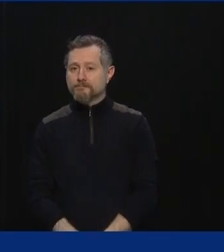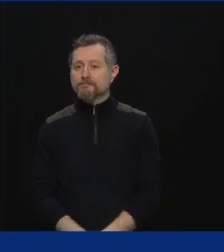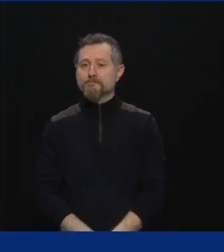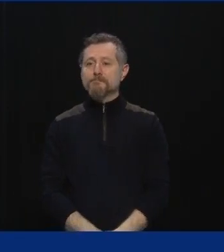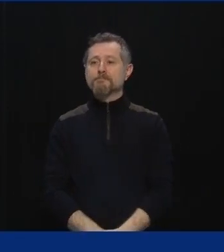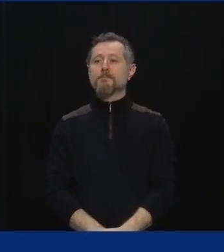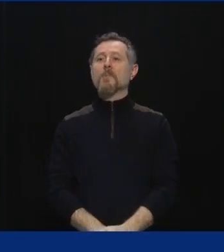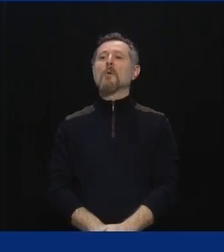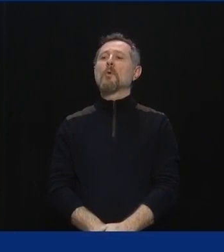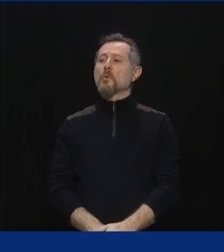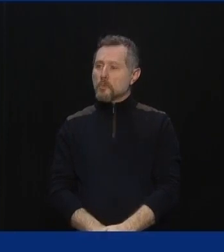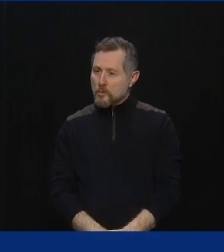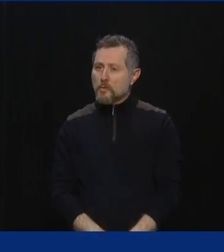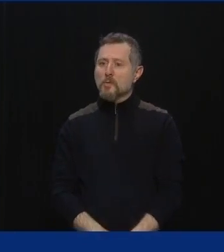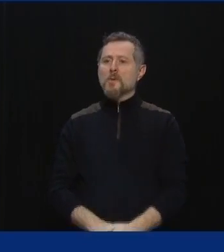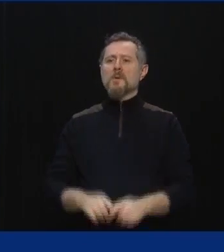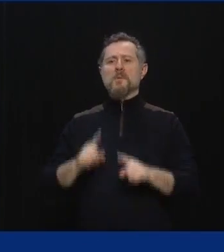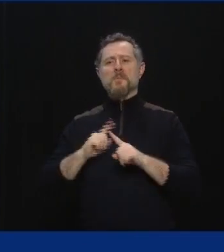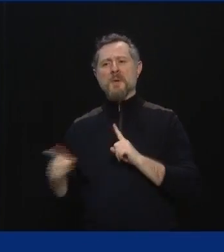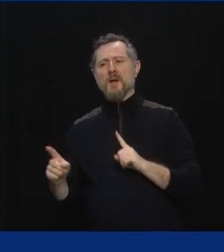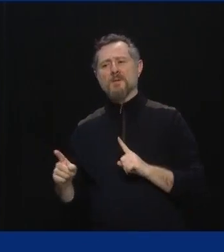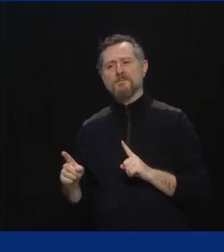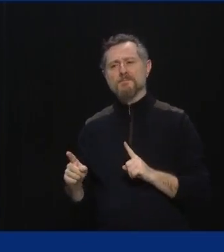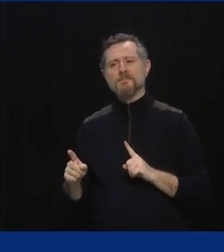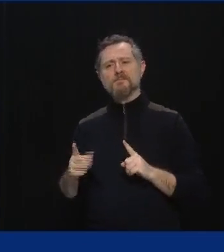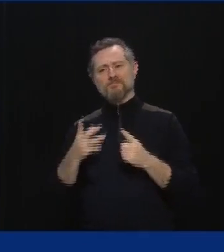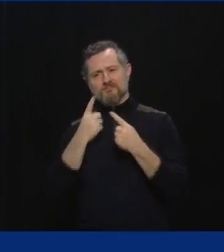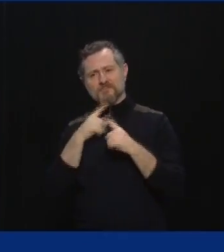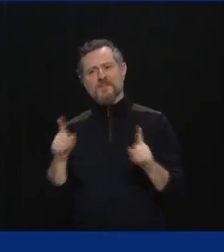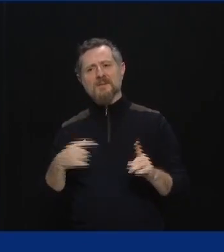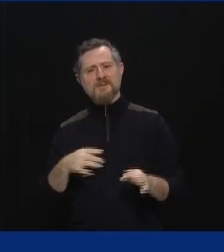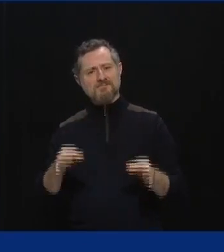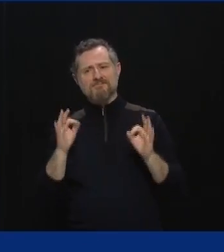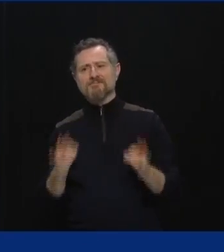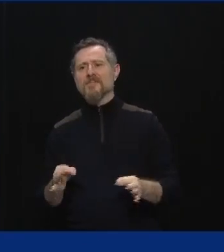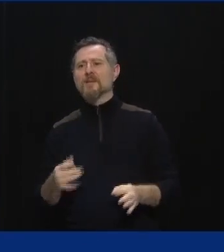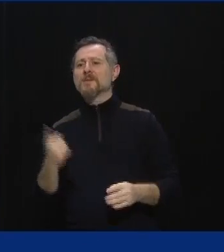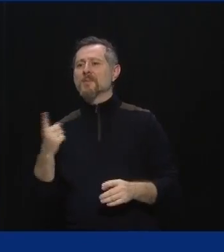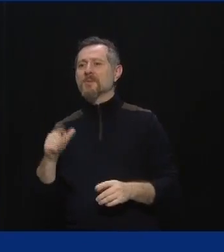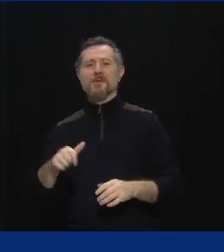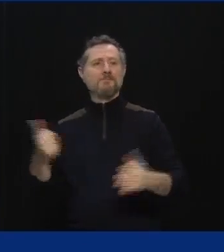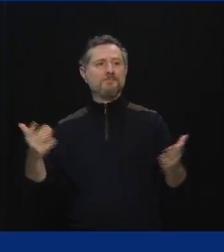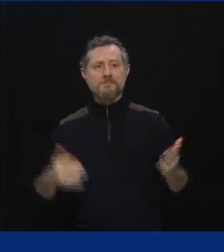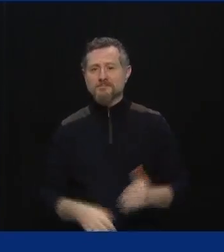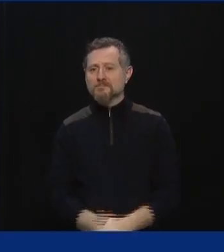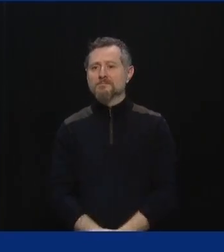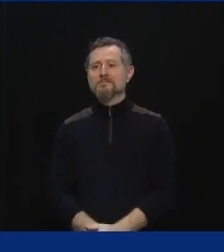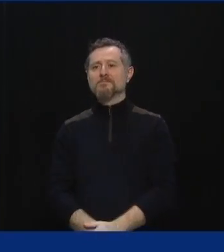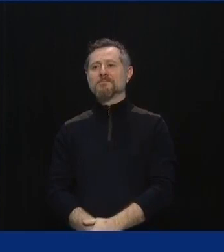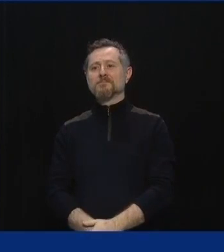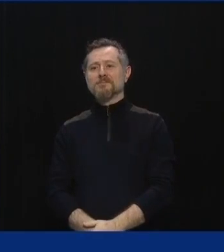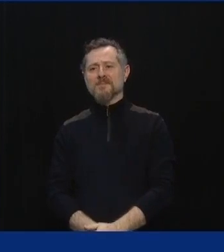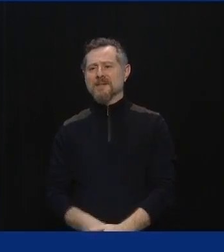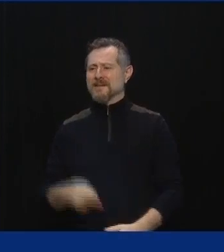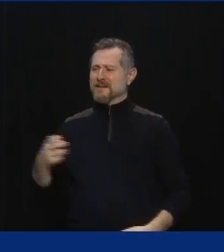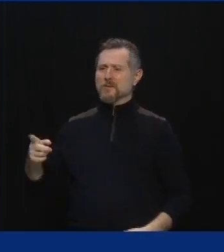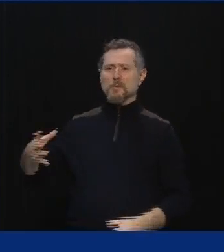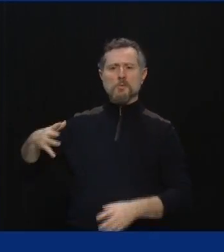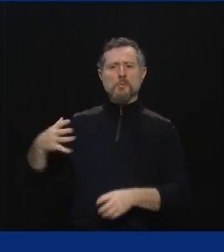And lo and behold, he decided that he wanted to do something else. And he came and he became elected